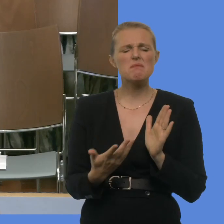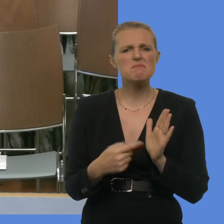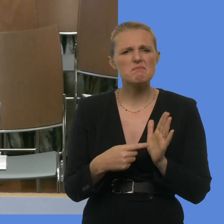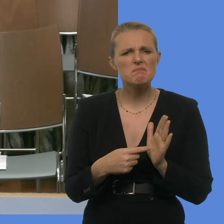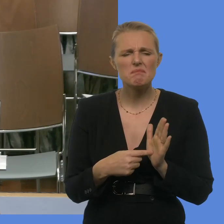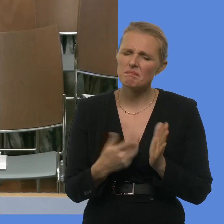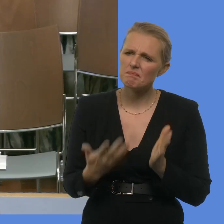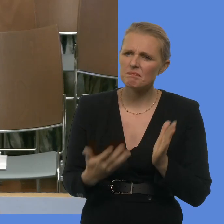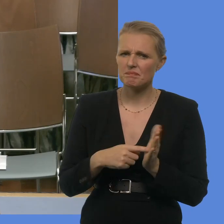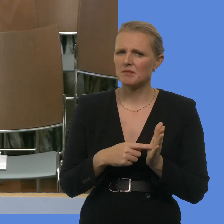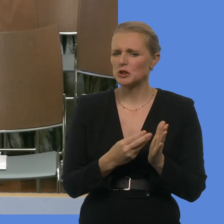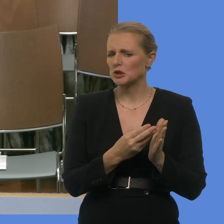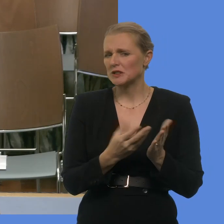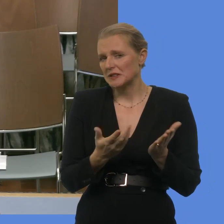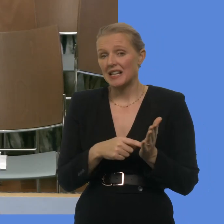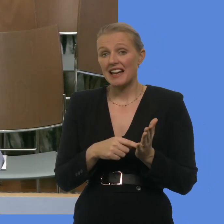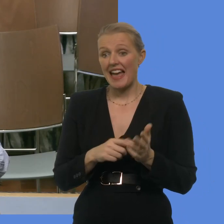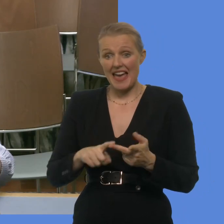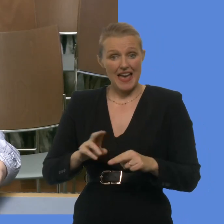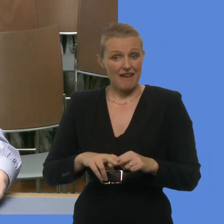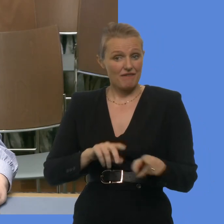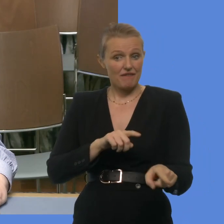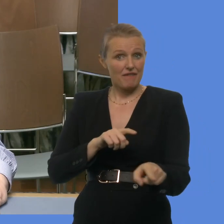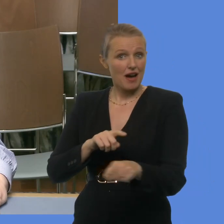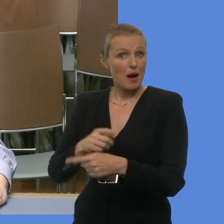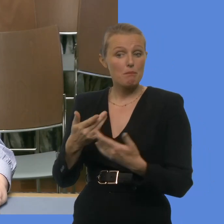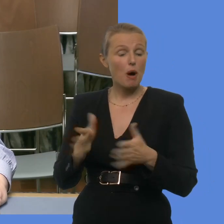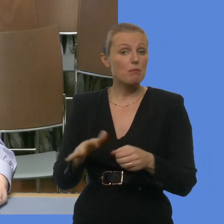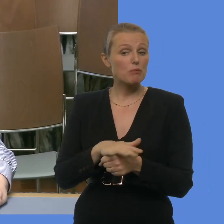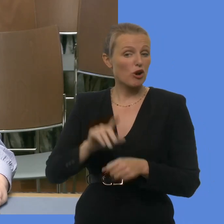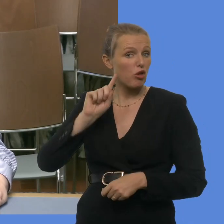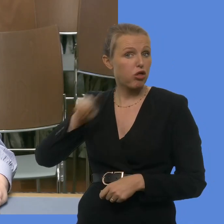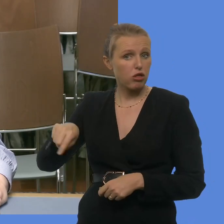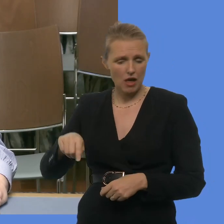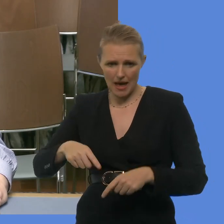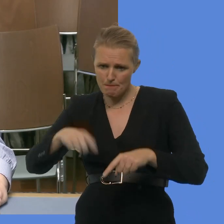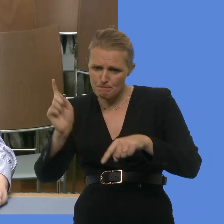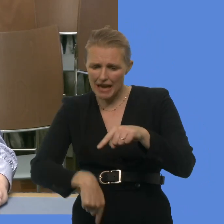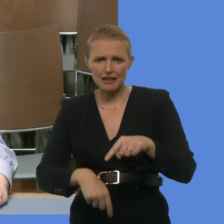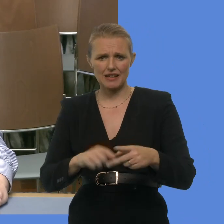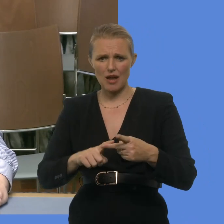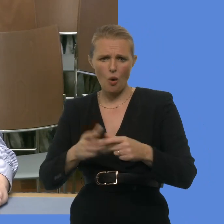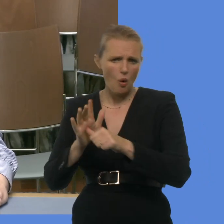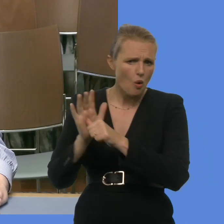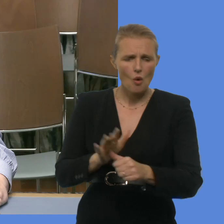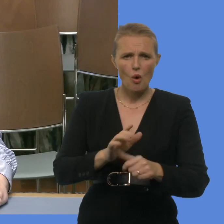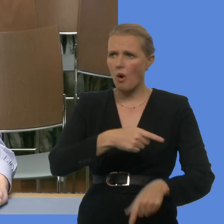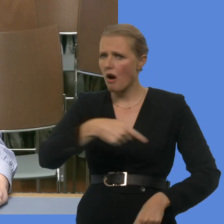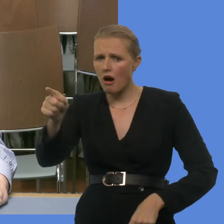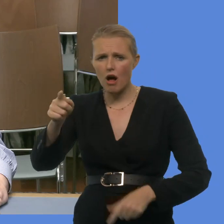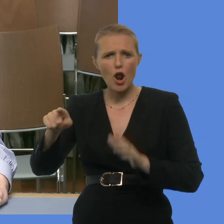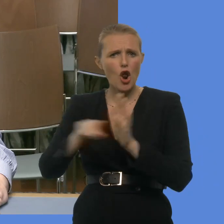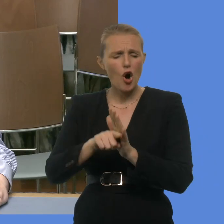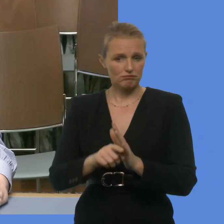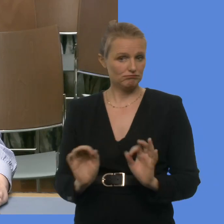plans. And there's no penalty or enforcement mechanism if a public body fails to comply. So potential considerations might be whether